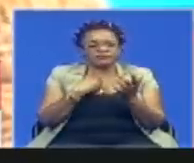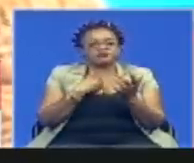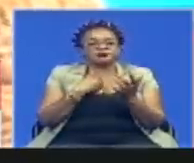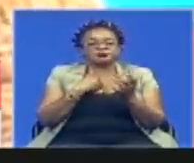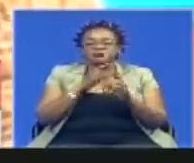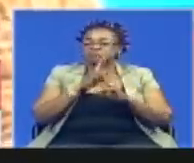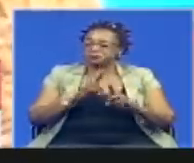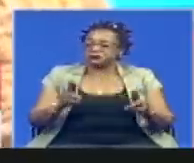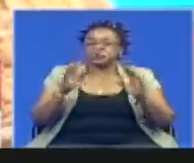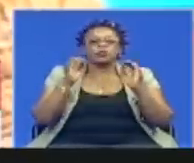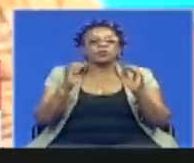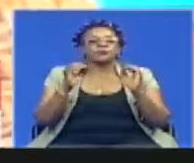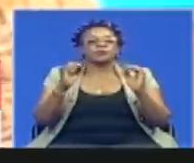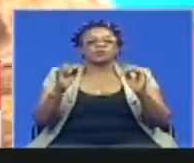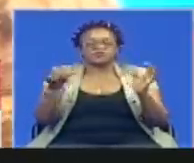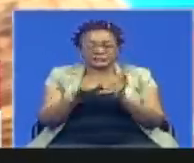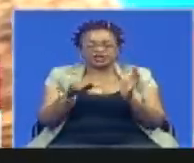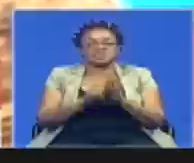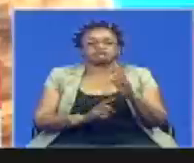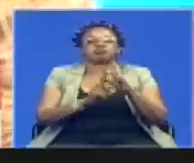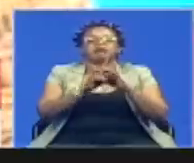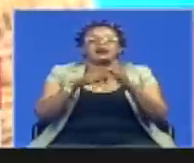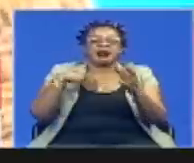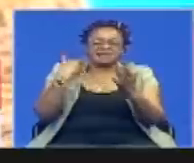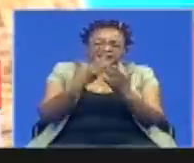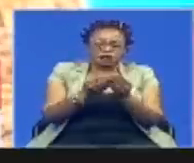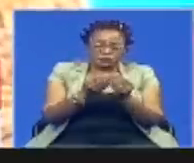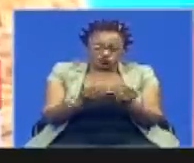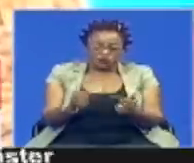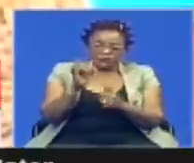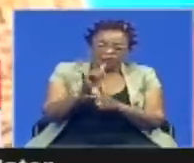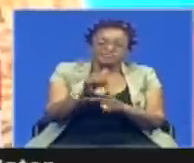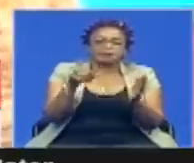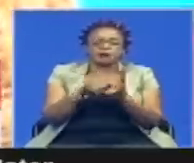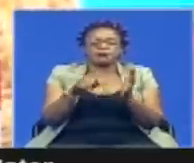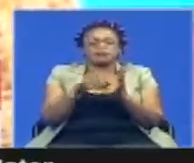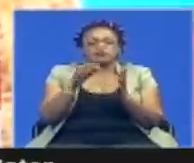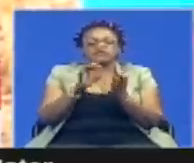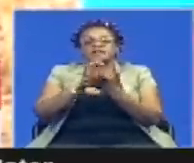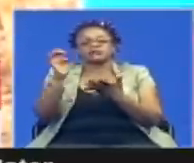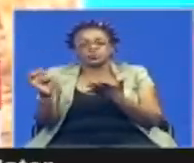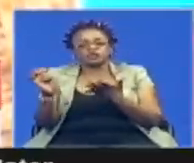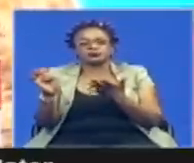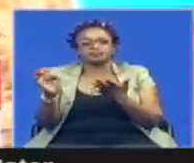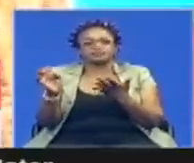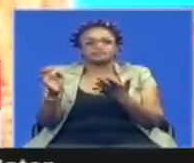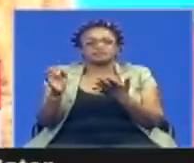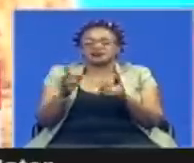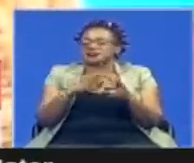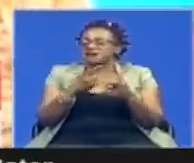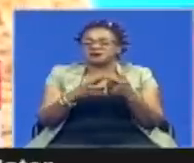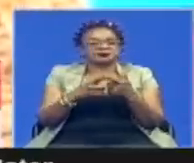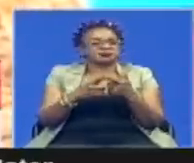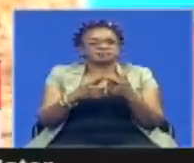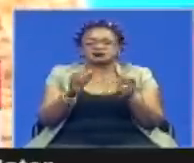peace. There's going to be a crisis. And until you address that perception of exclusion and seclusion, we are not going to have